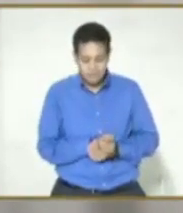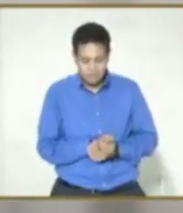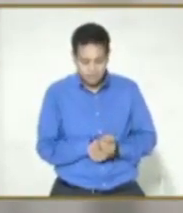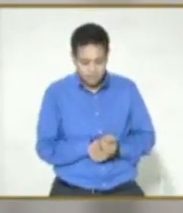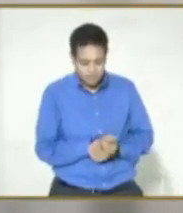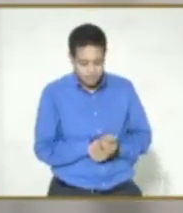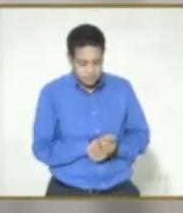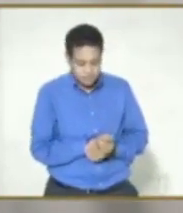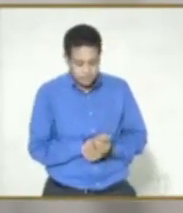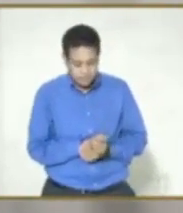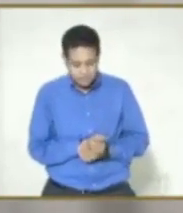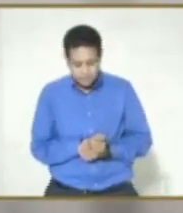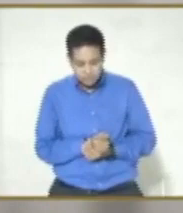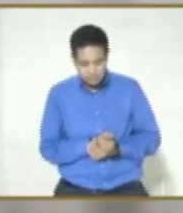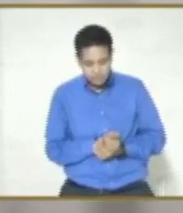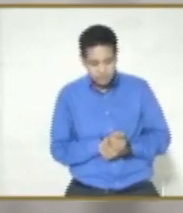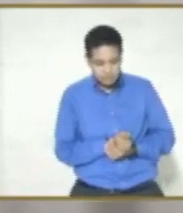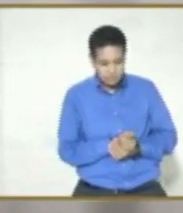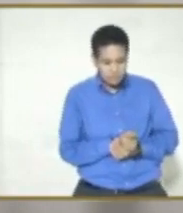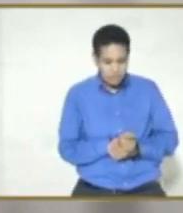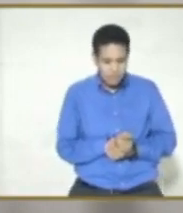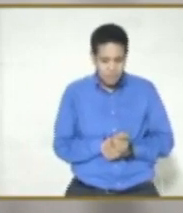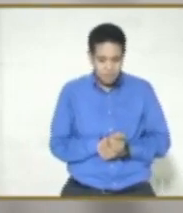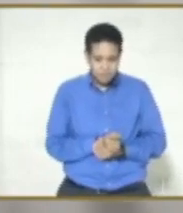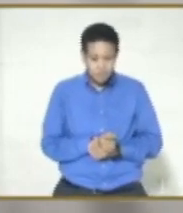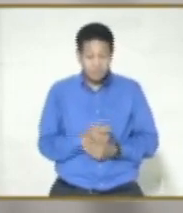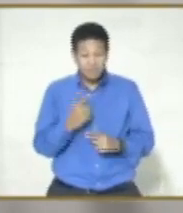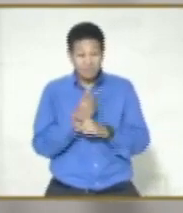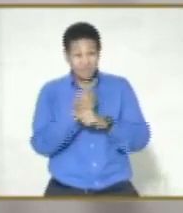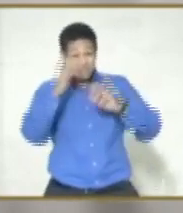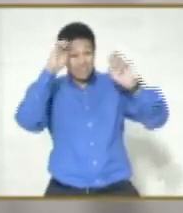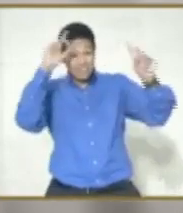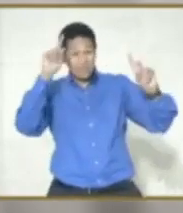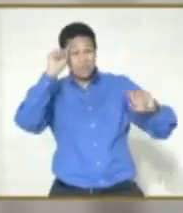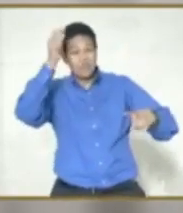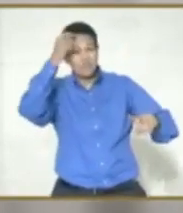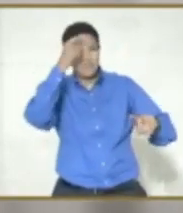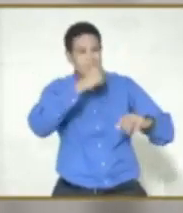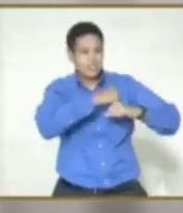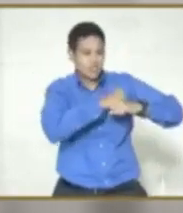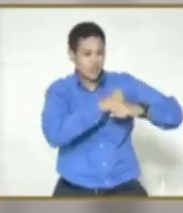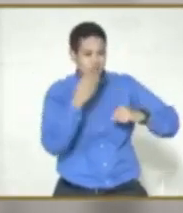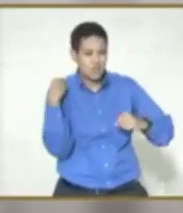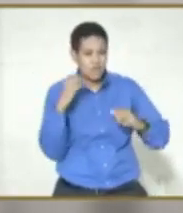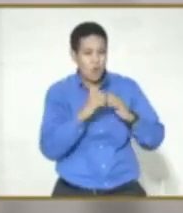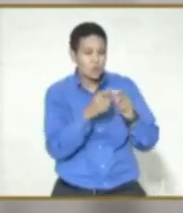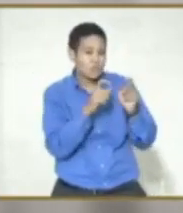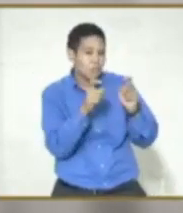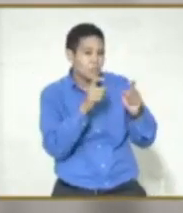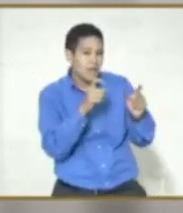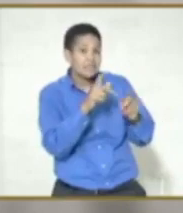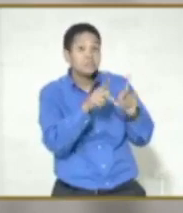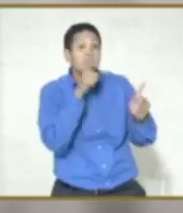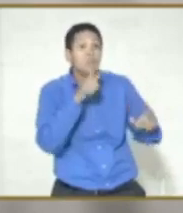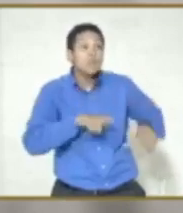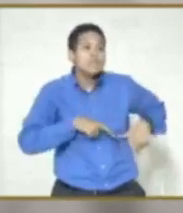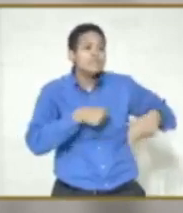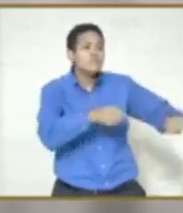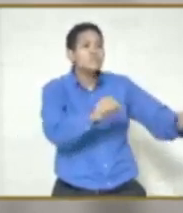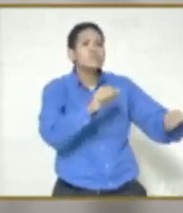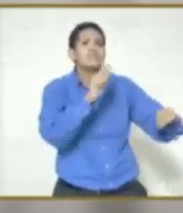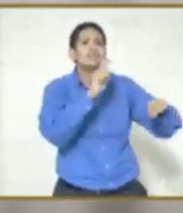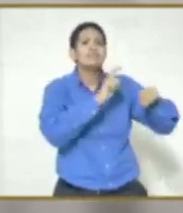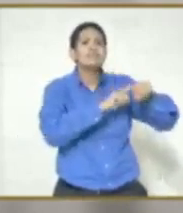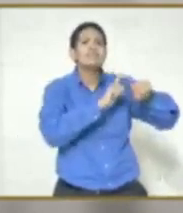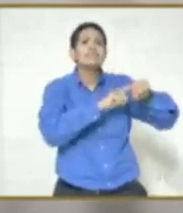education by the government to the security officers on how to deal with the homeless when found during the curfew period? Well,